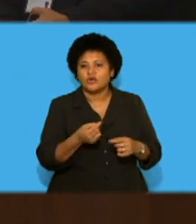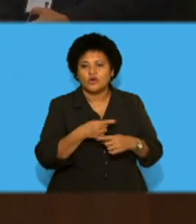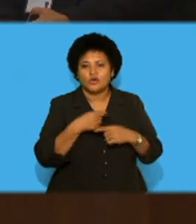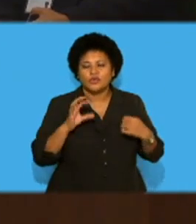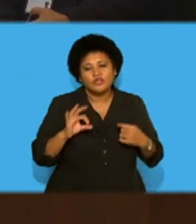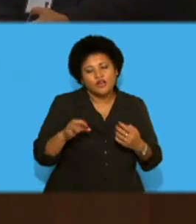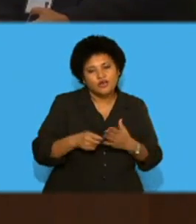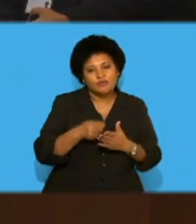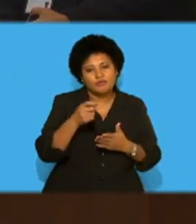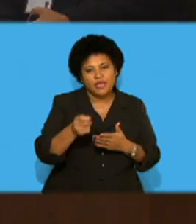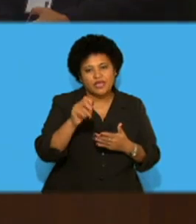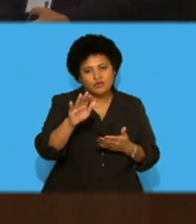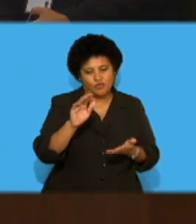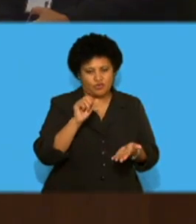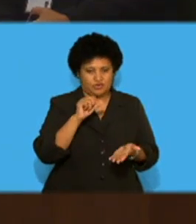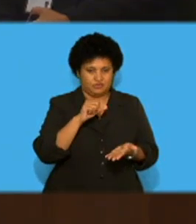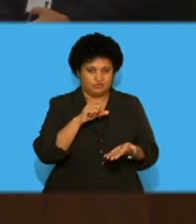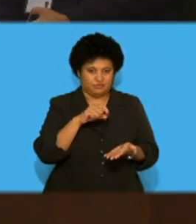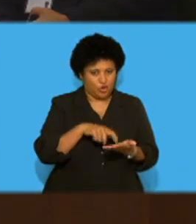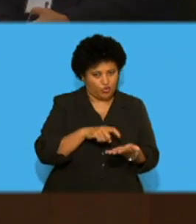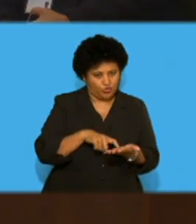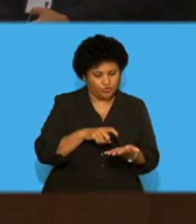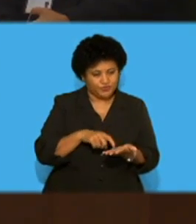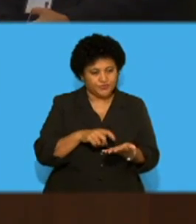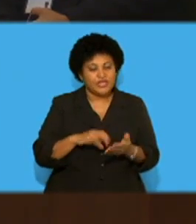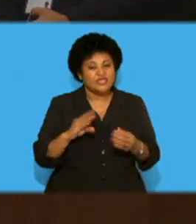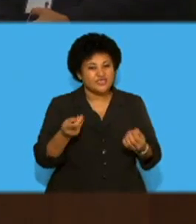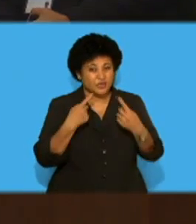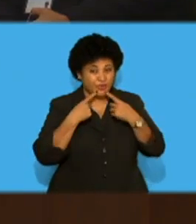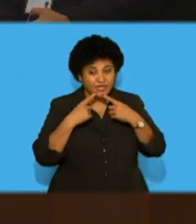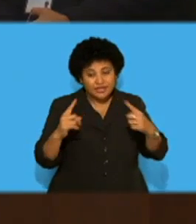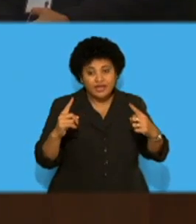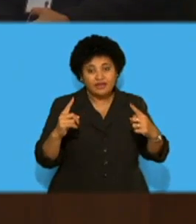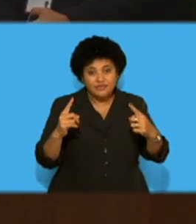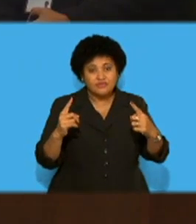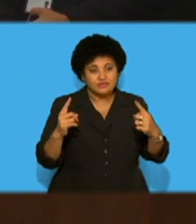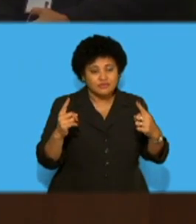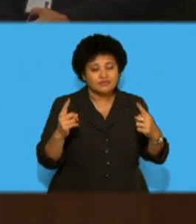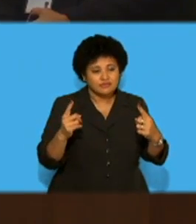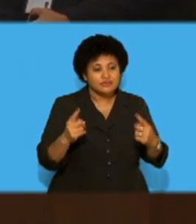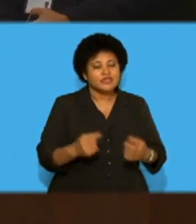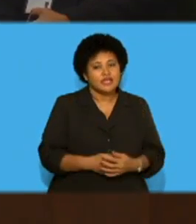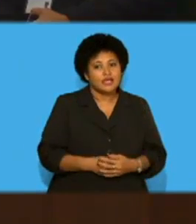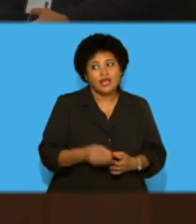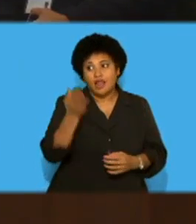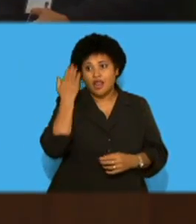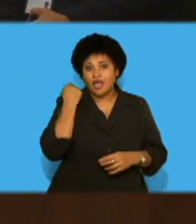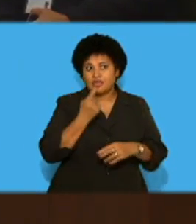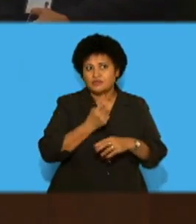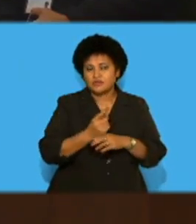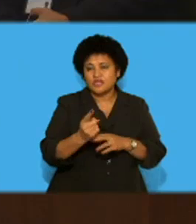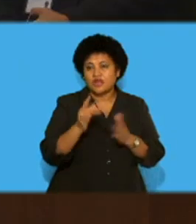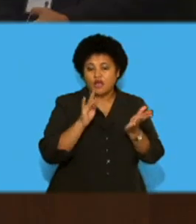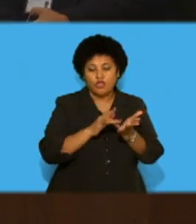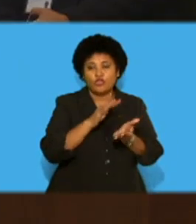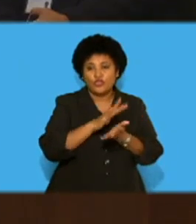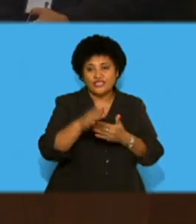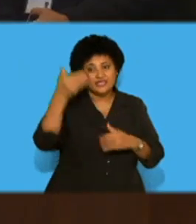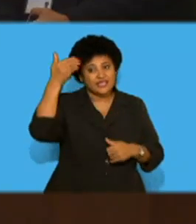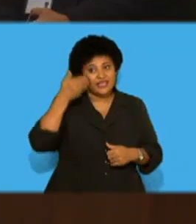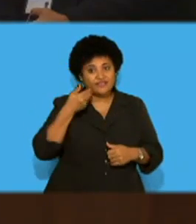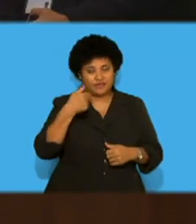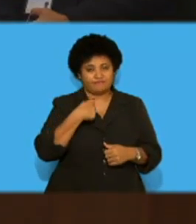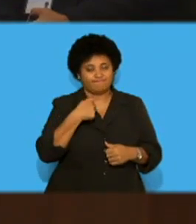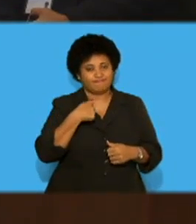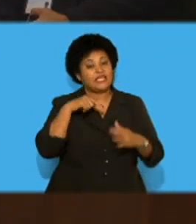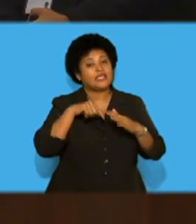government. But as we have also made announcements in that respect, Madam Speaker, and I had the benefit last week on Thursday in the evening, I was in Vanuatu and met